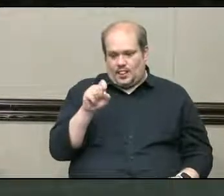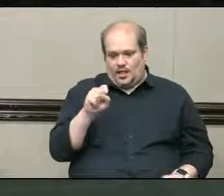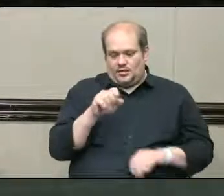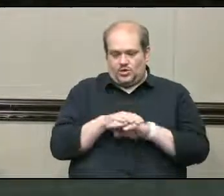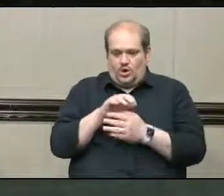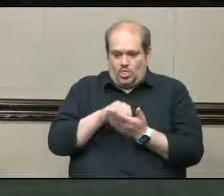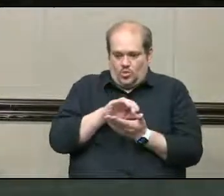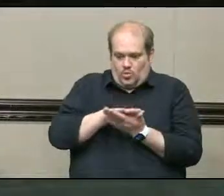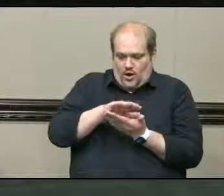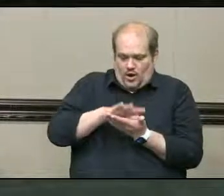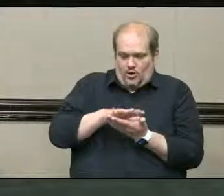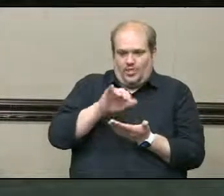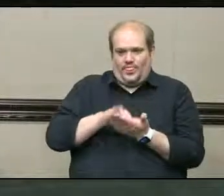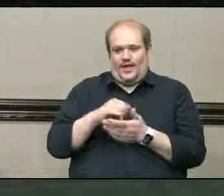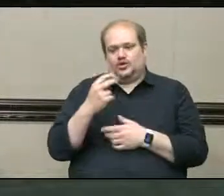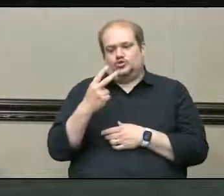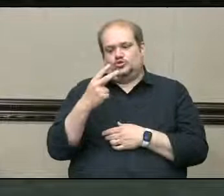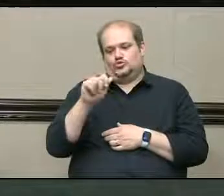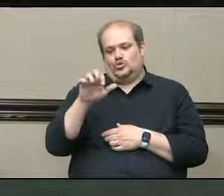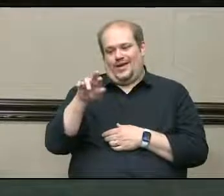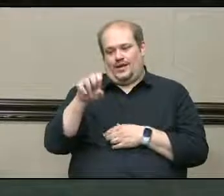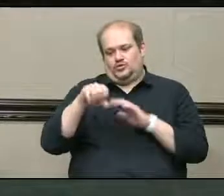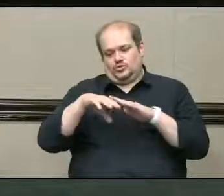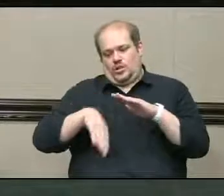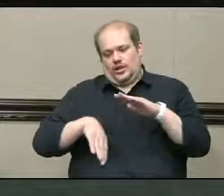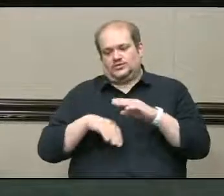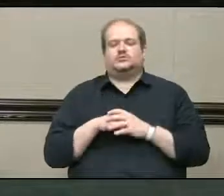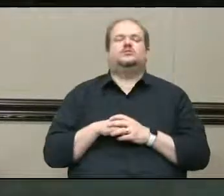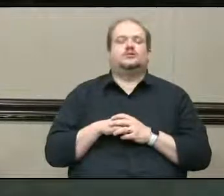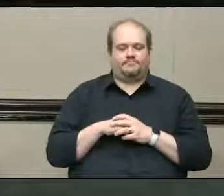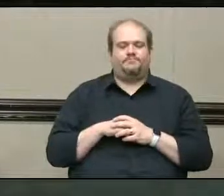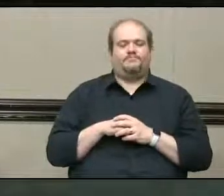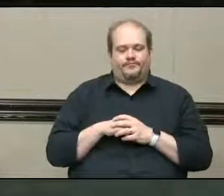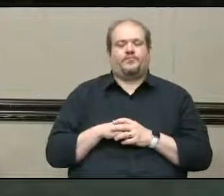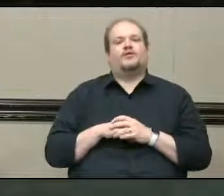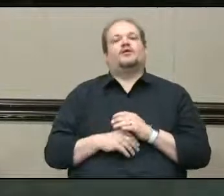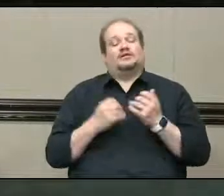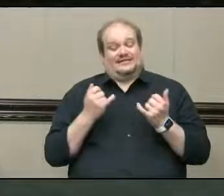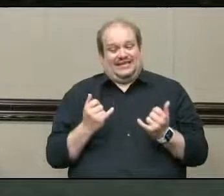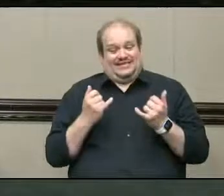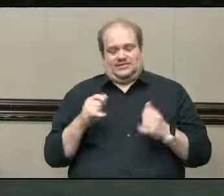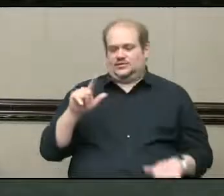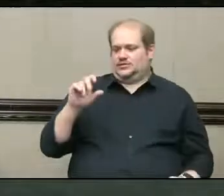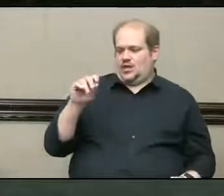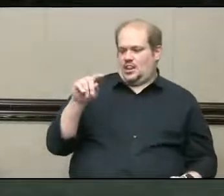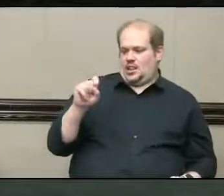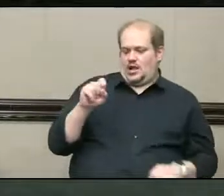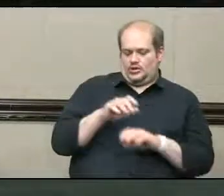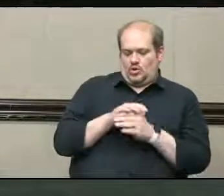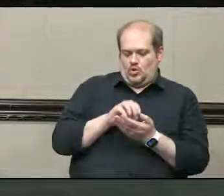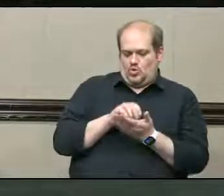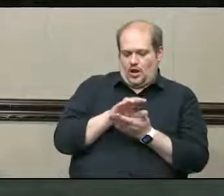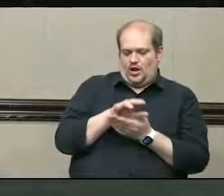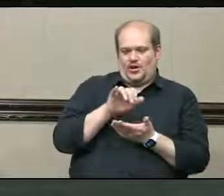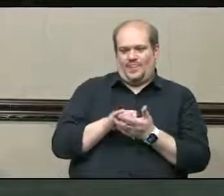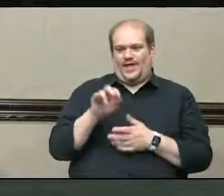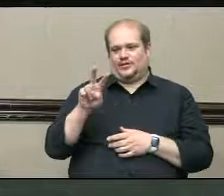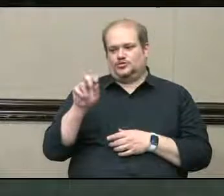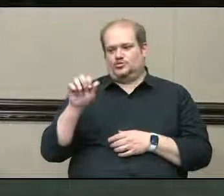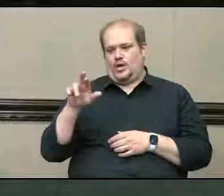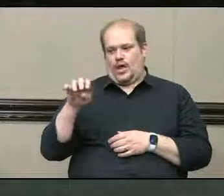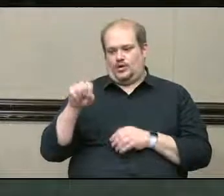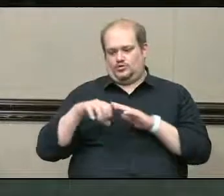that are 2 acres or less. So it is existing lots of record that are 2 acres or